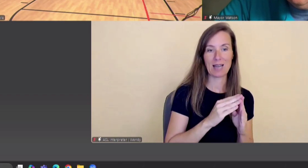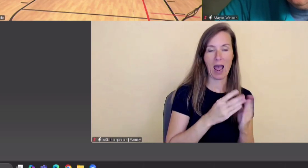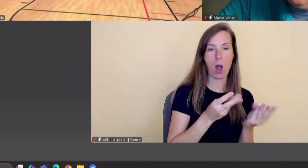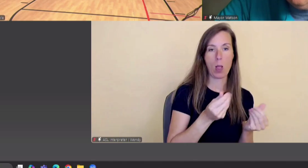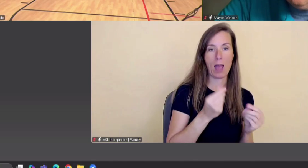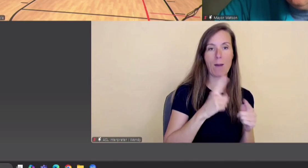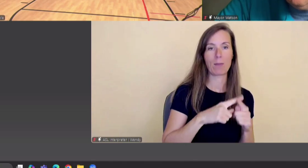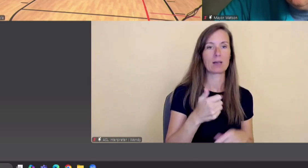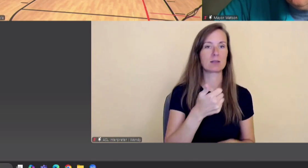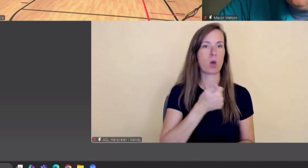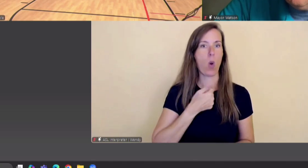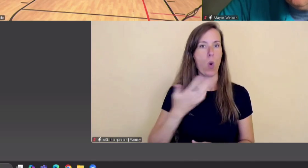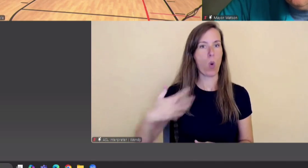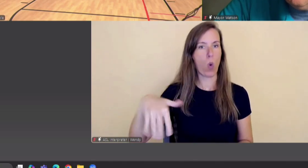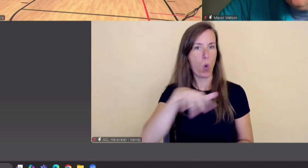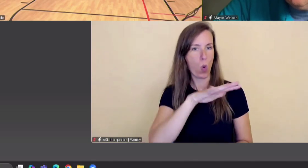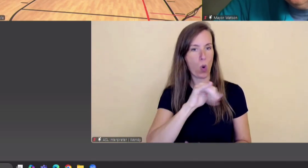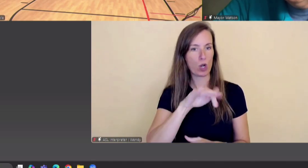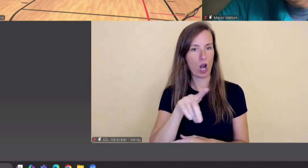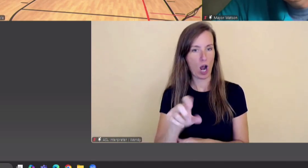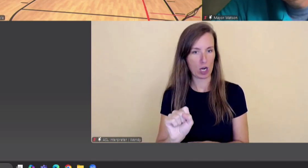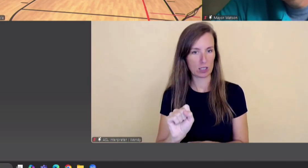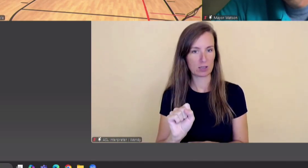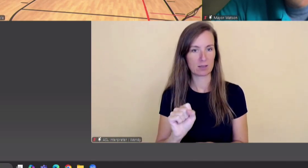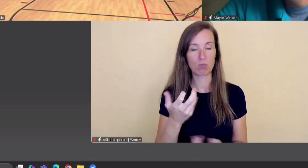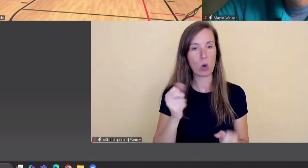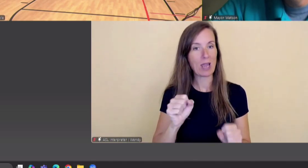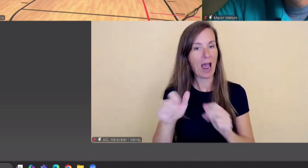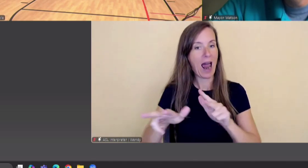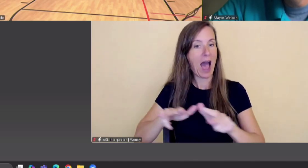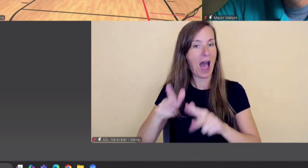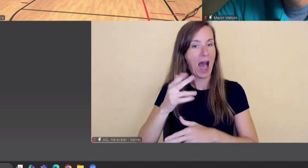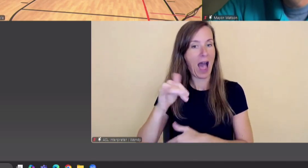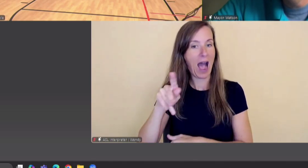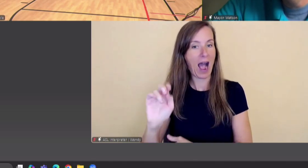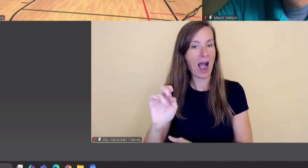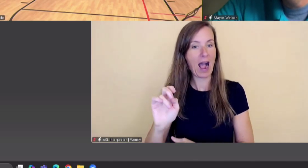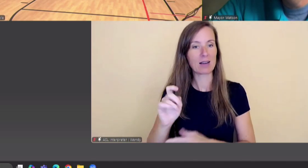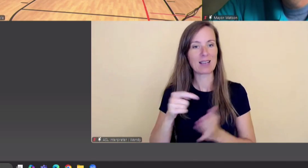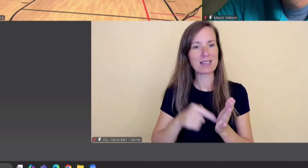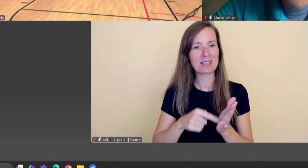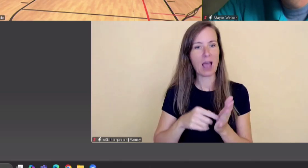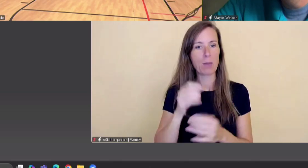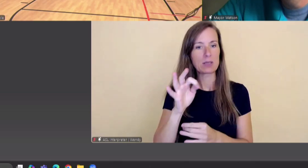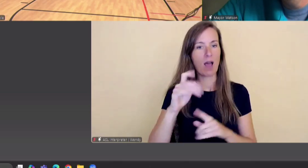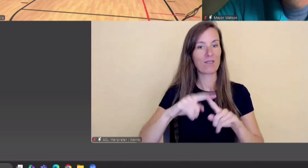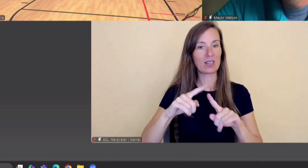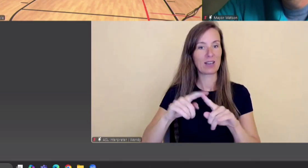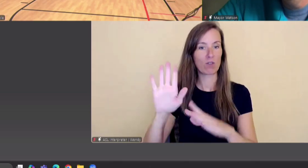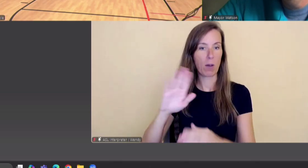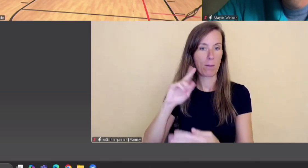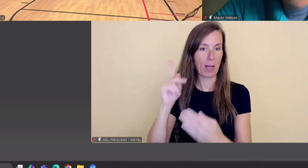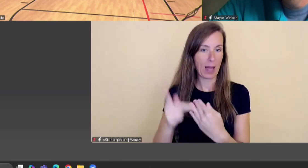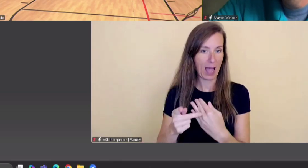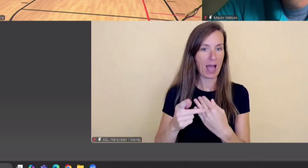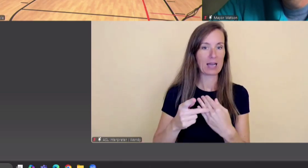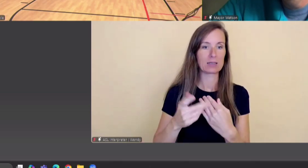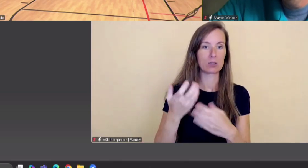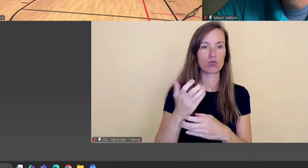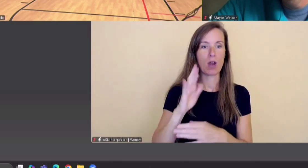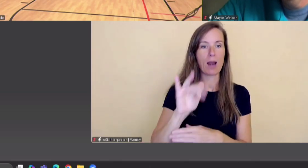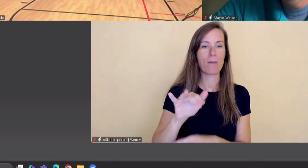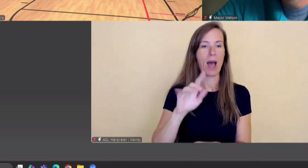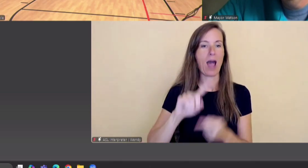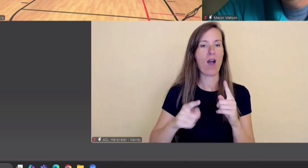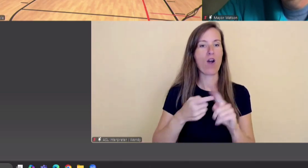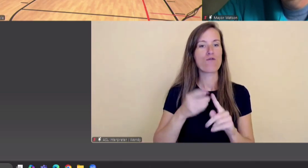created by Friends of Lower Beaver Dam Creek are on view at Magruder Spring and along Woodworth Trail. Similar plantings